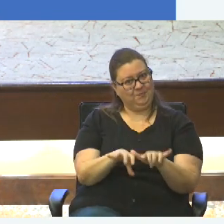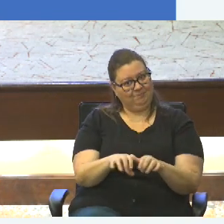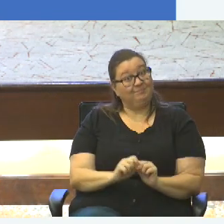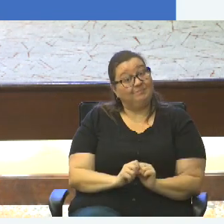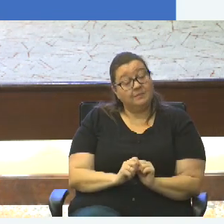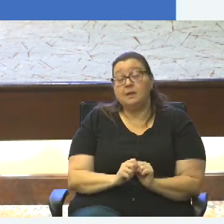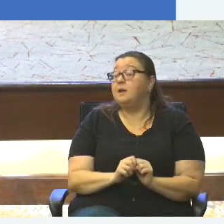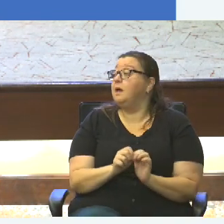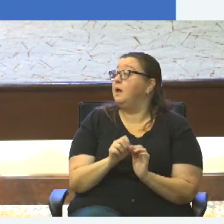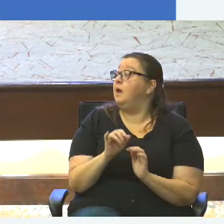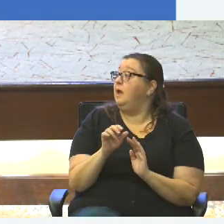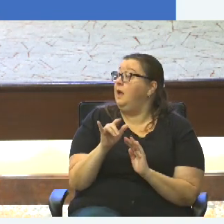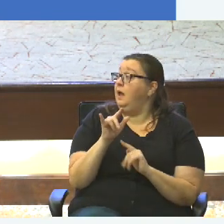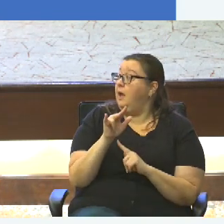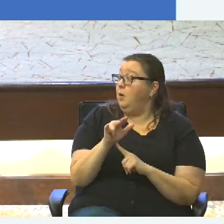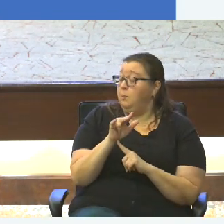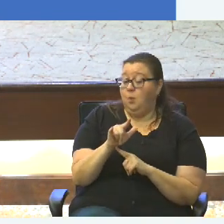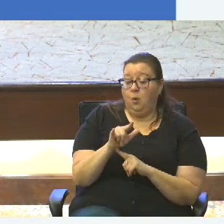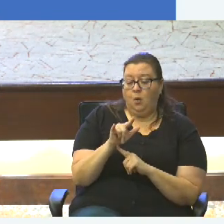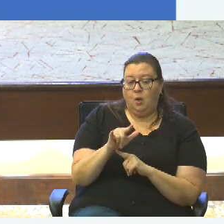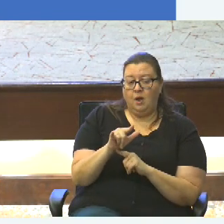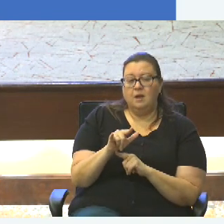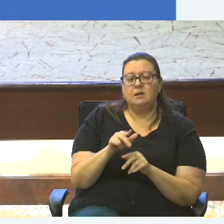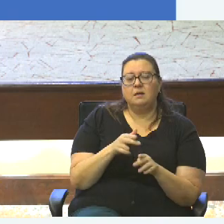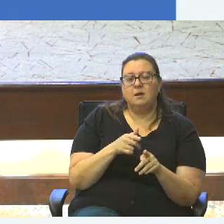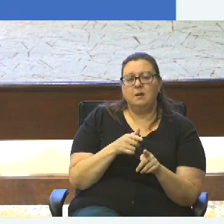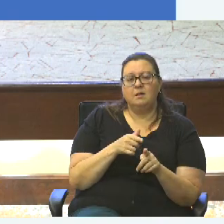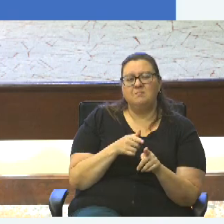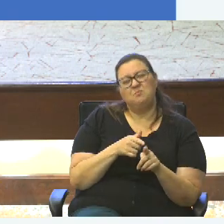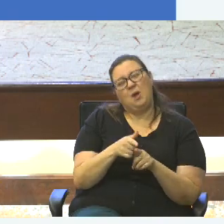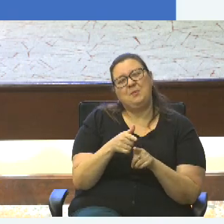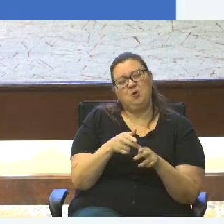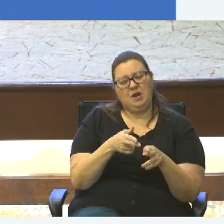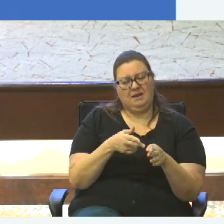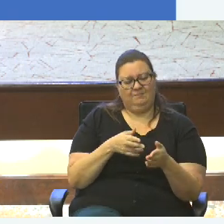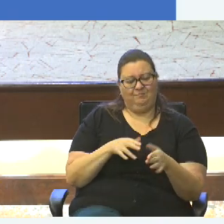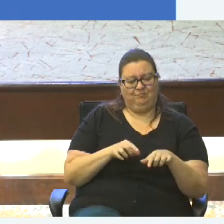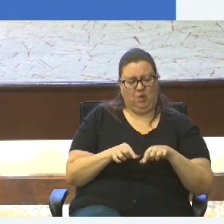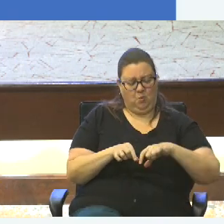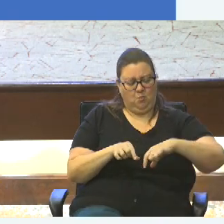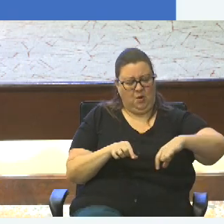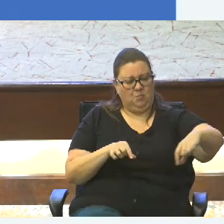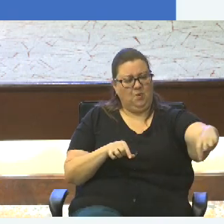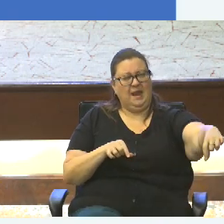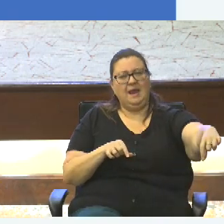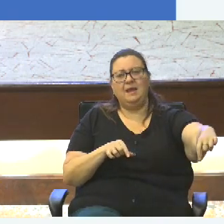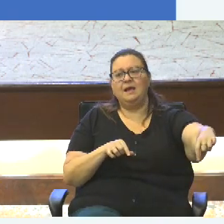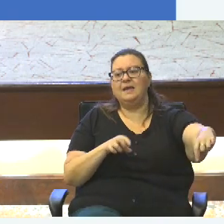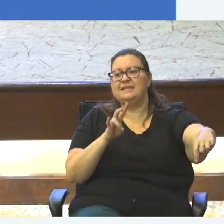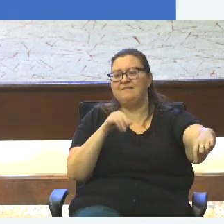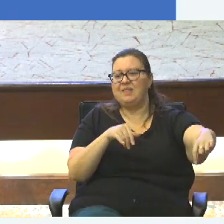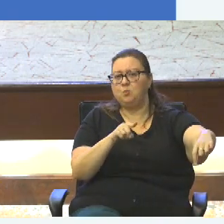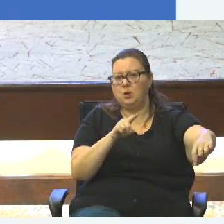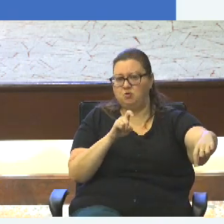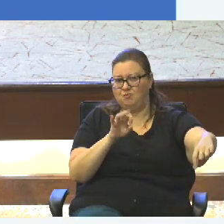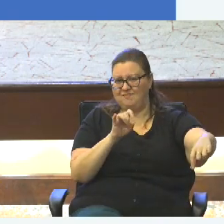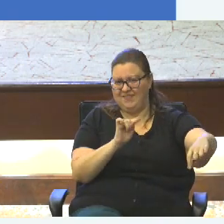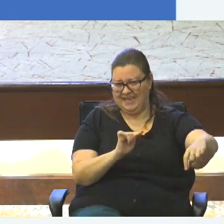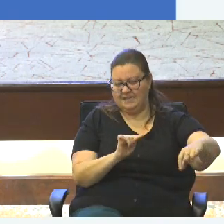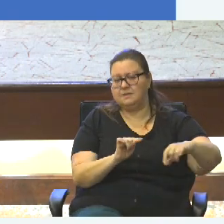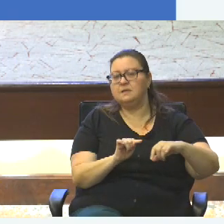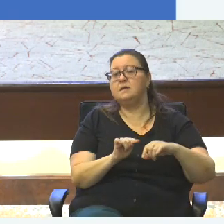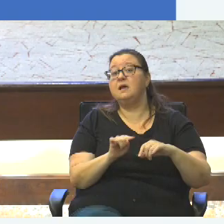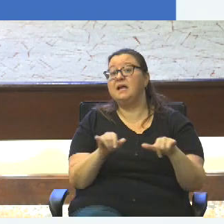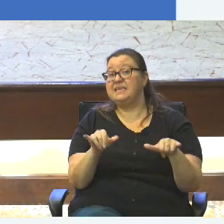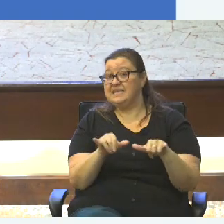The airport's primary runway is 7,100 feet. Its secondary runway is 5,100 feet. For an airport of this